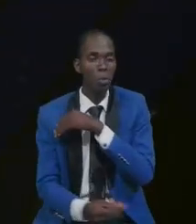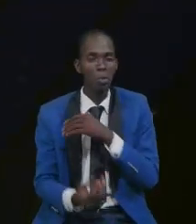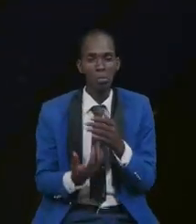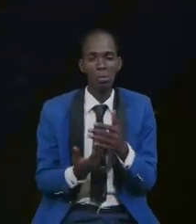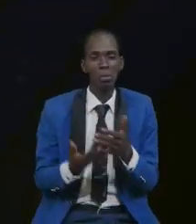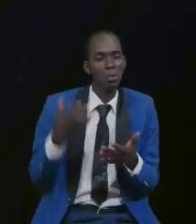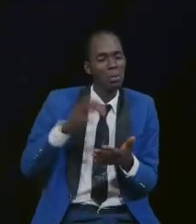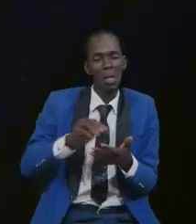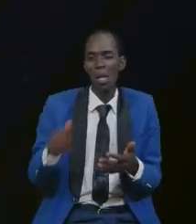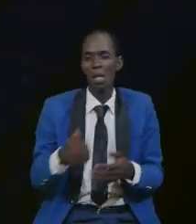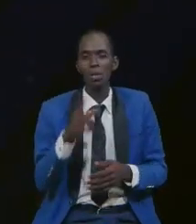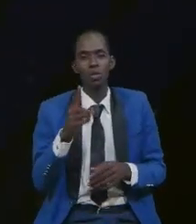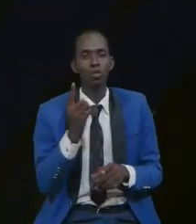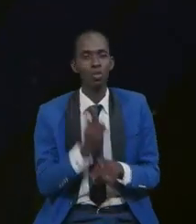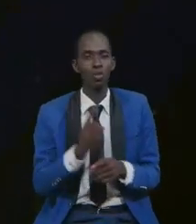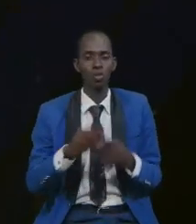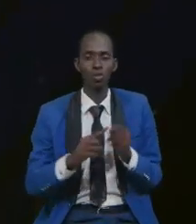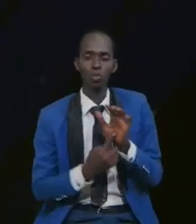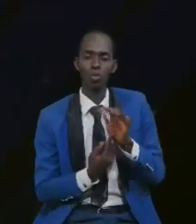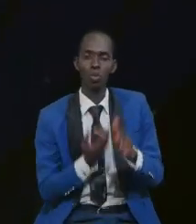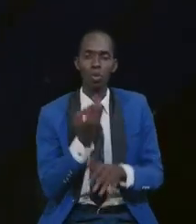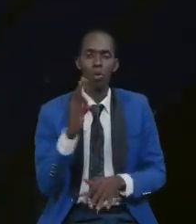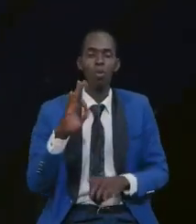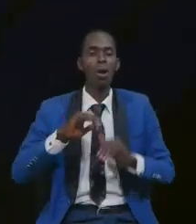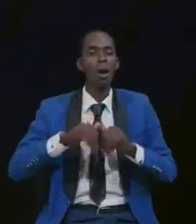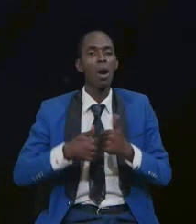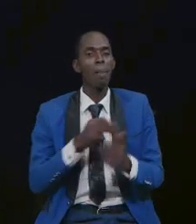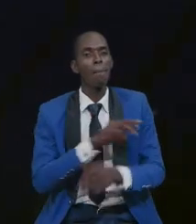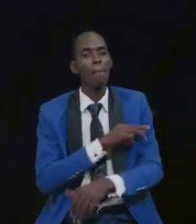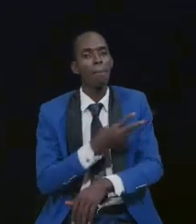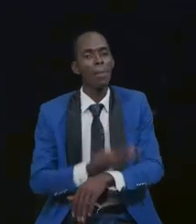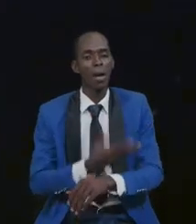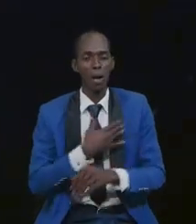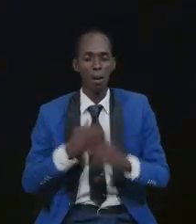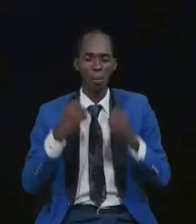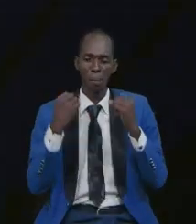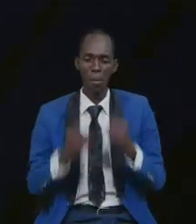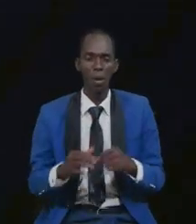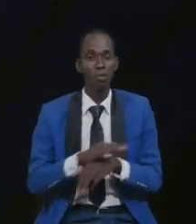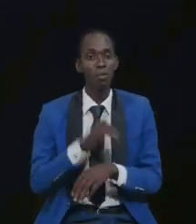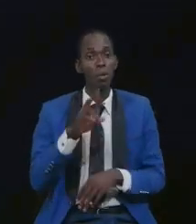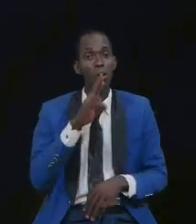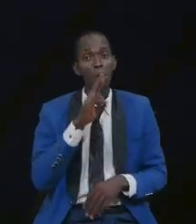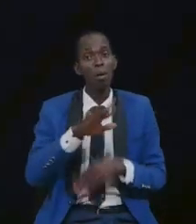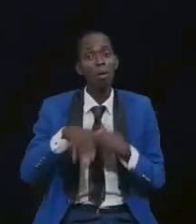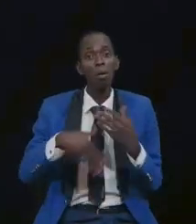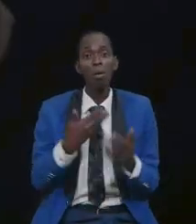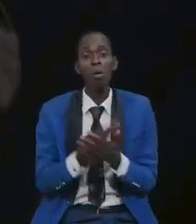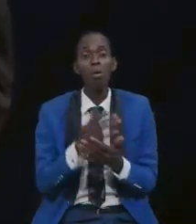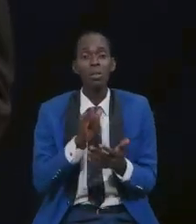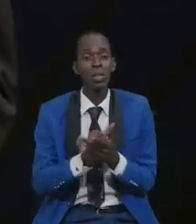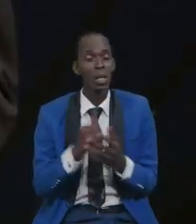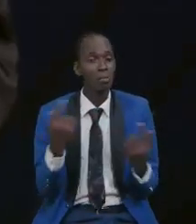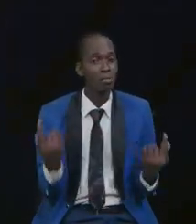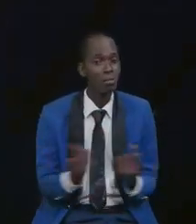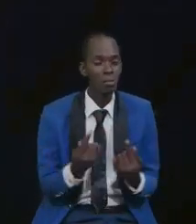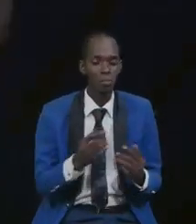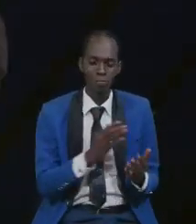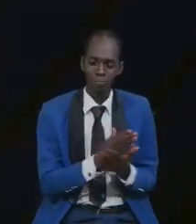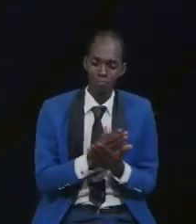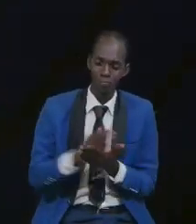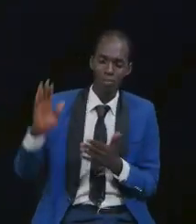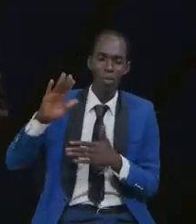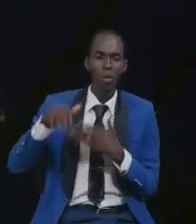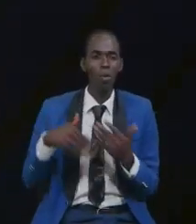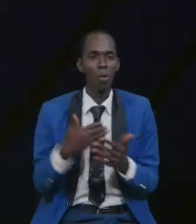rich, anyone, just to show how mighty and powerful you are. All those iniquities, toss them aside and